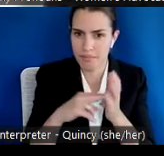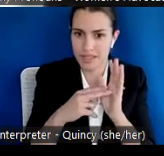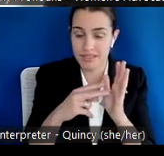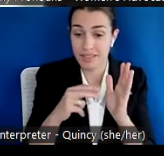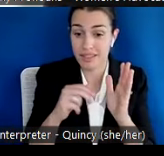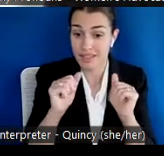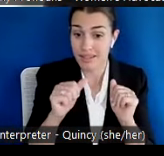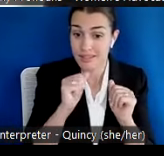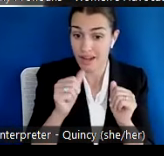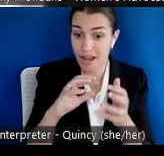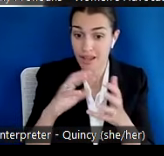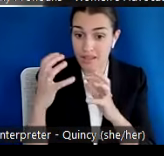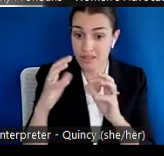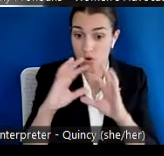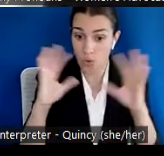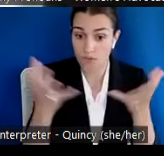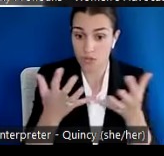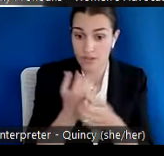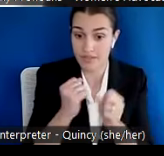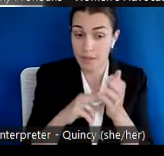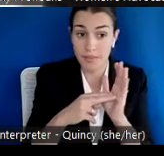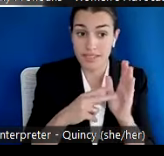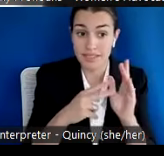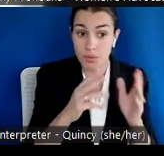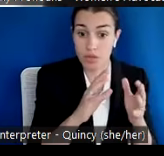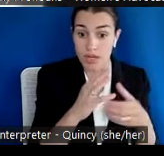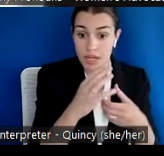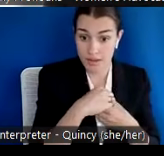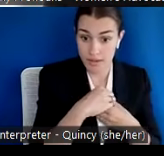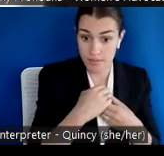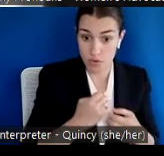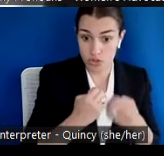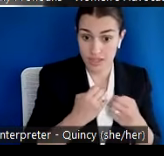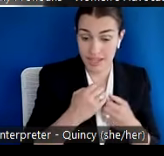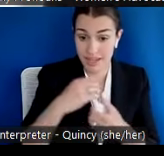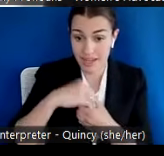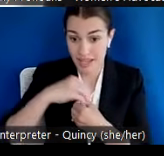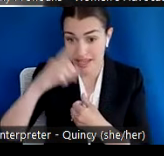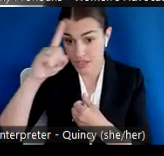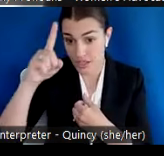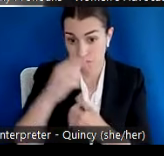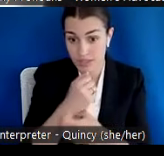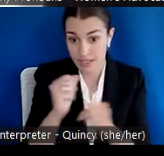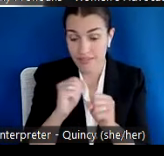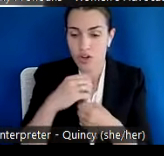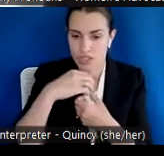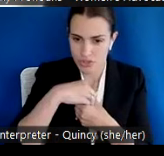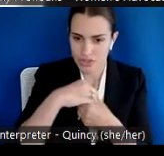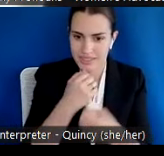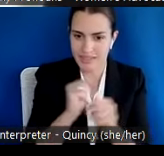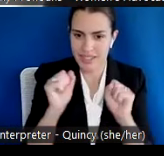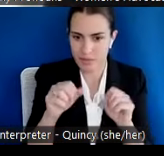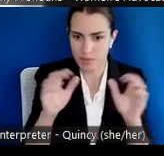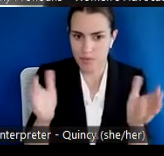sense of feeling safe. And so when we're emotionally and intellectually safe, our internal safety can be promoted. People might be